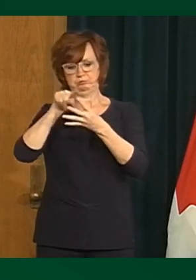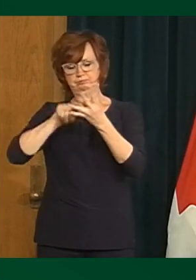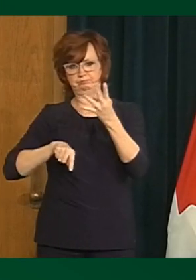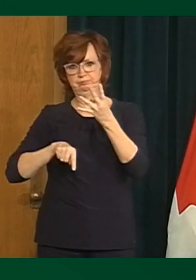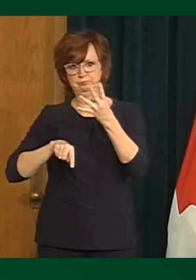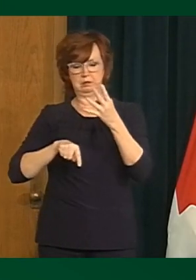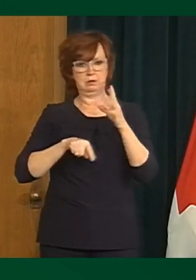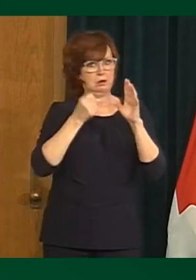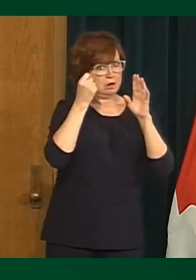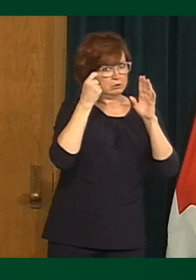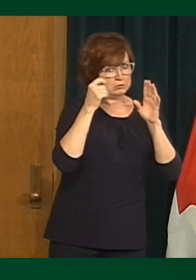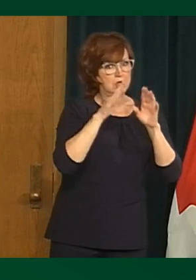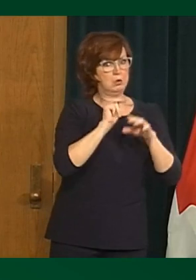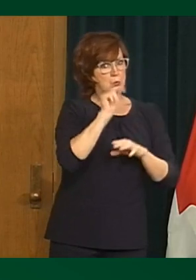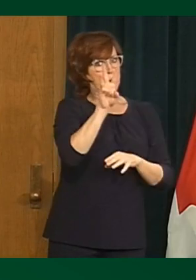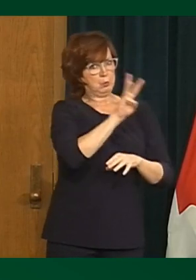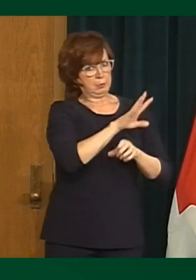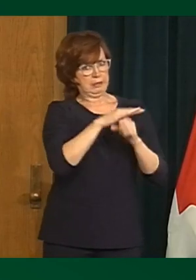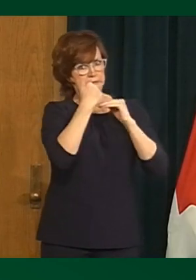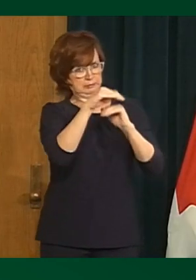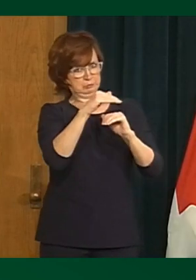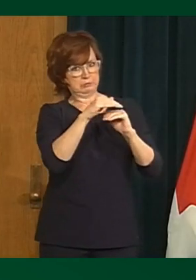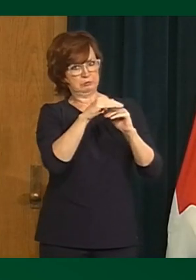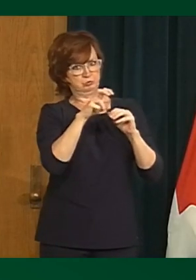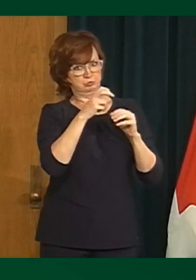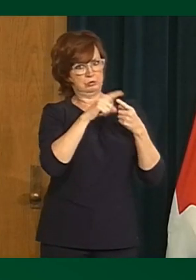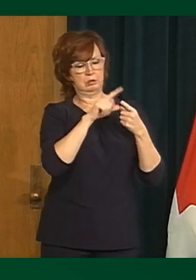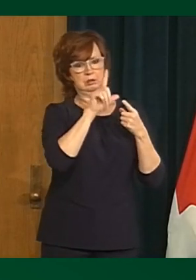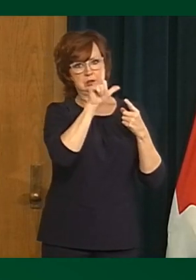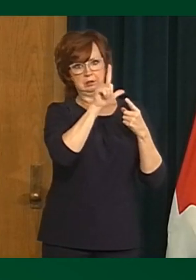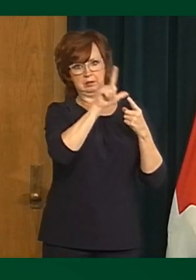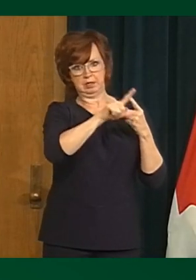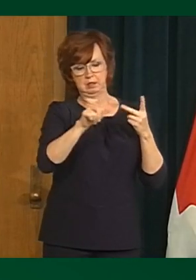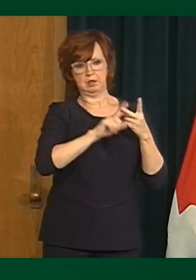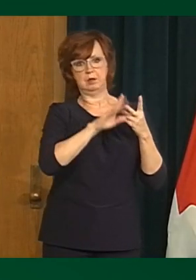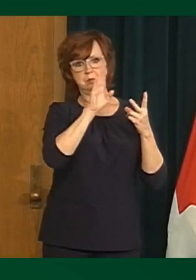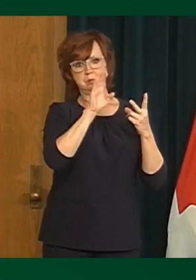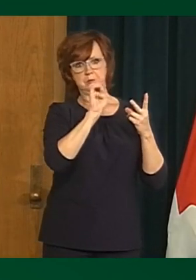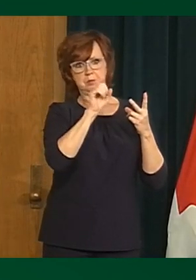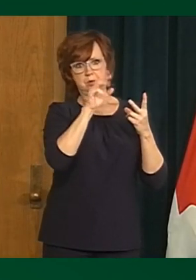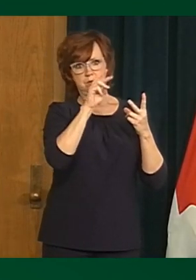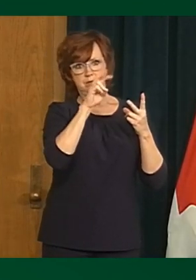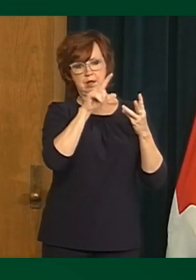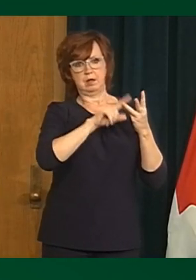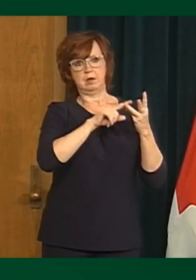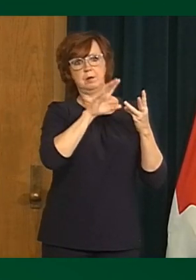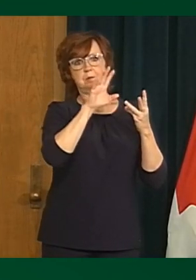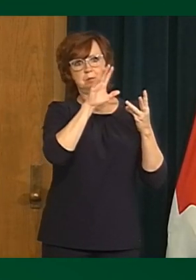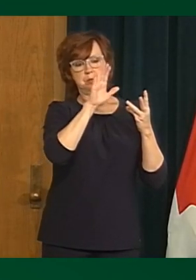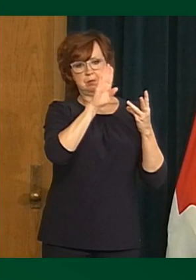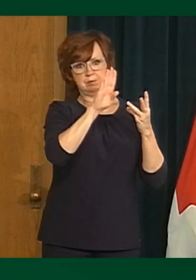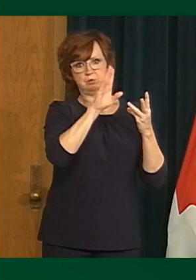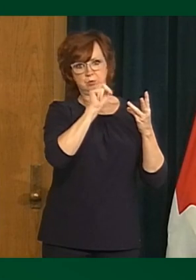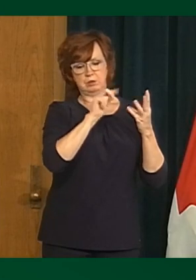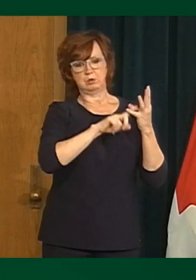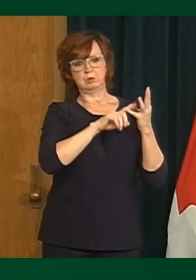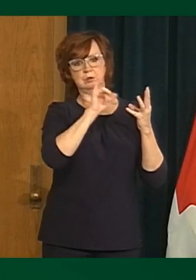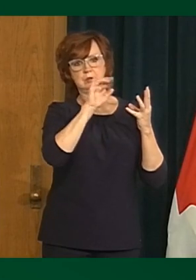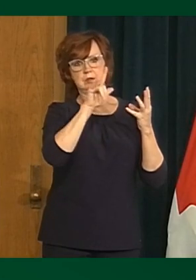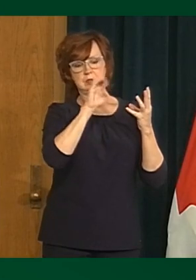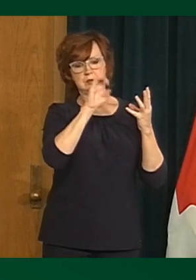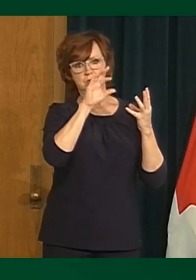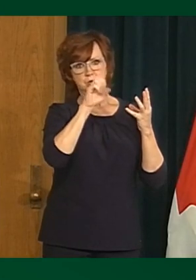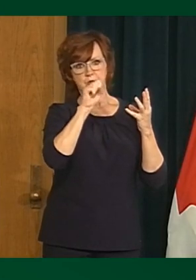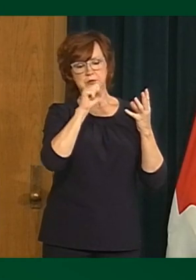in place for the northwest, including Loche, Beauval, Buffalo Narrows, Isle of Cross, and Pinehouse.